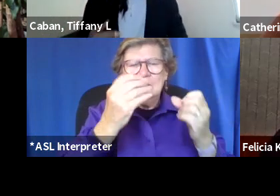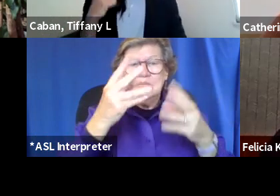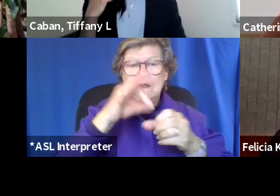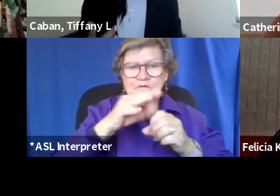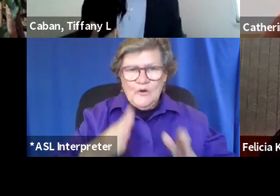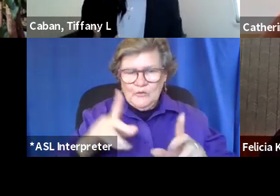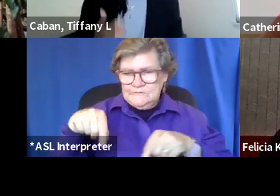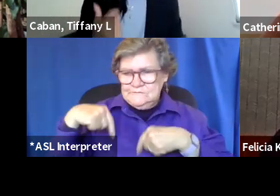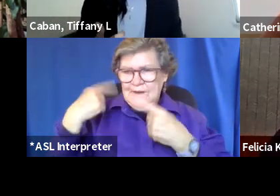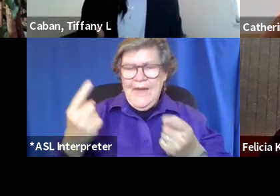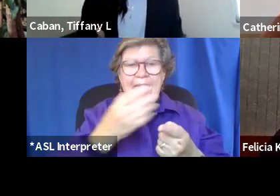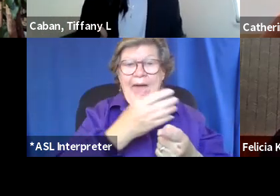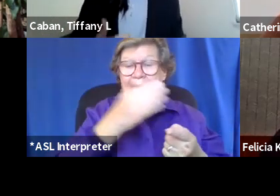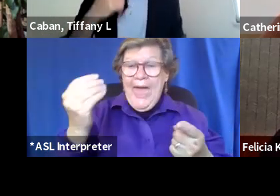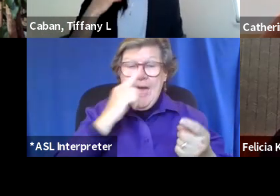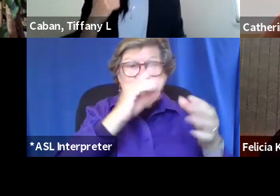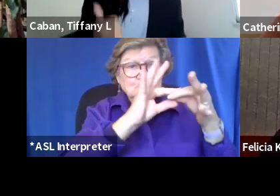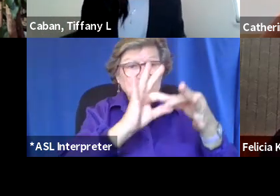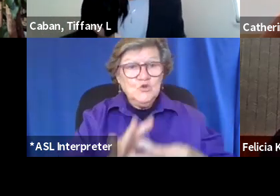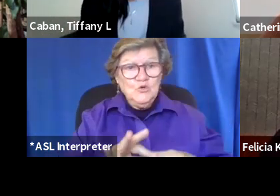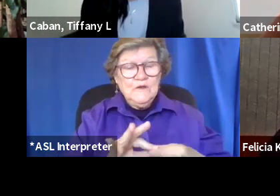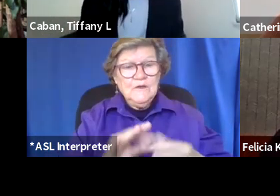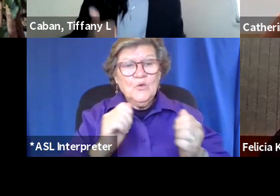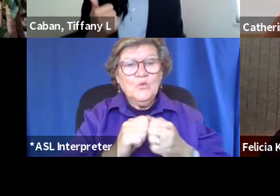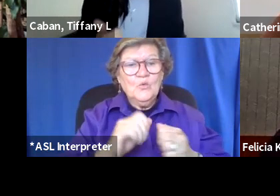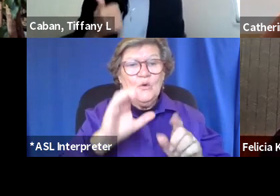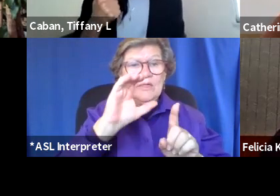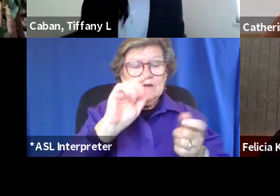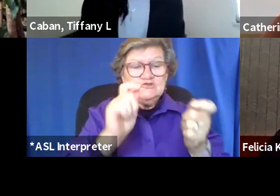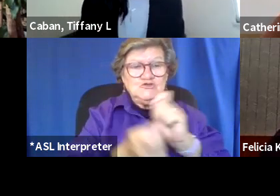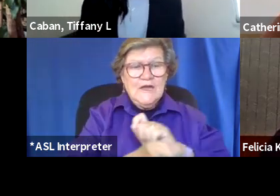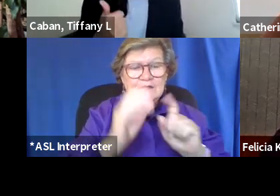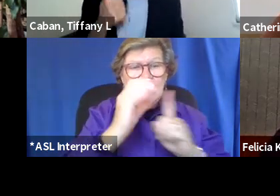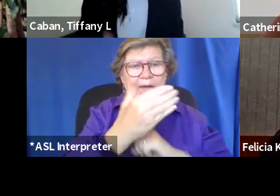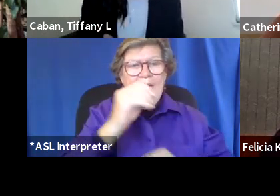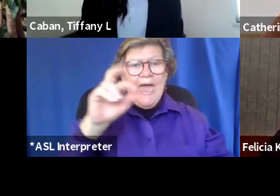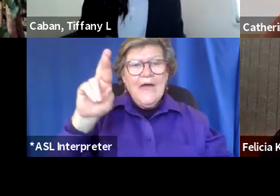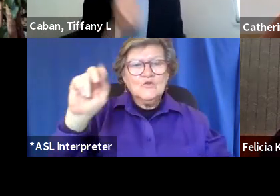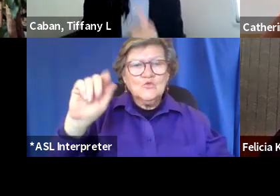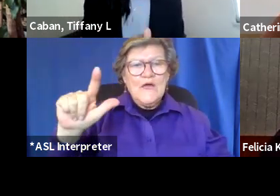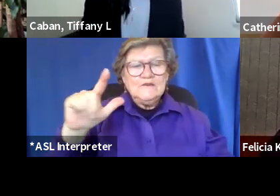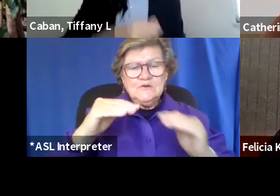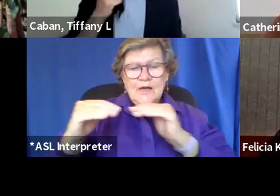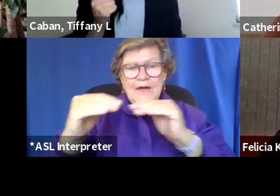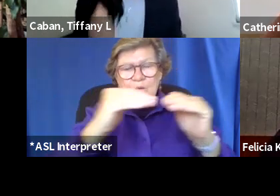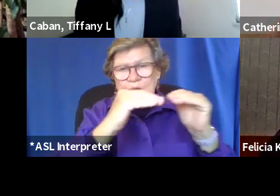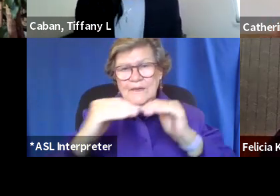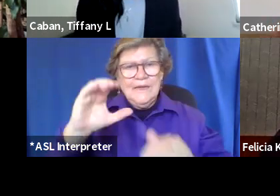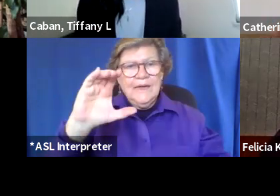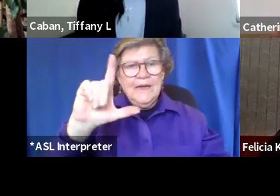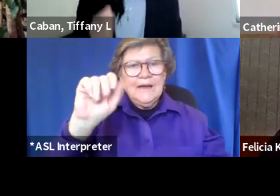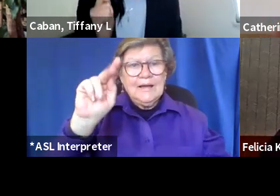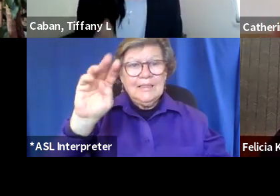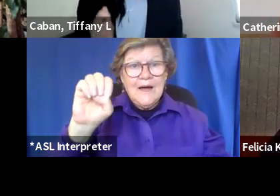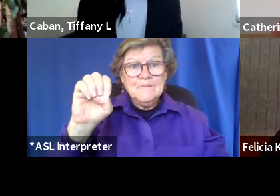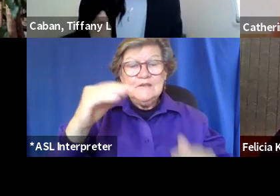And it's rooted in climate reparations and racial equity. understanding that climate justice is racial